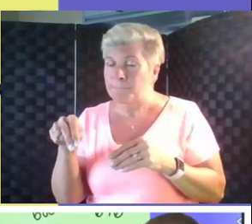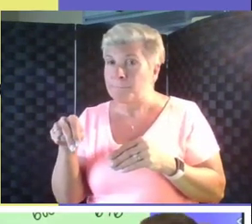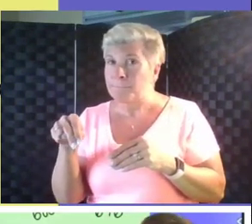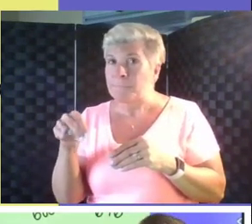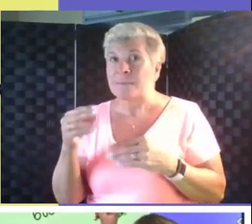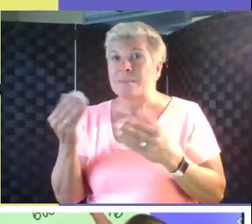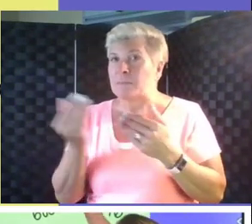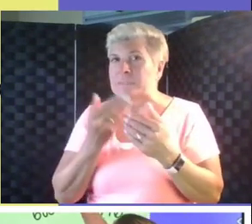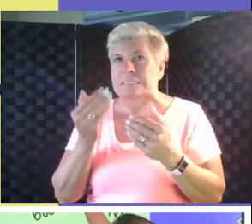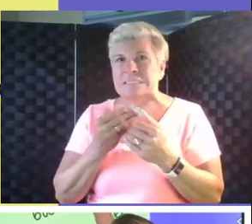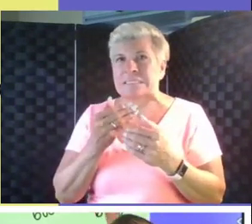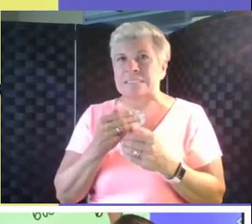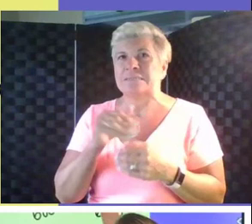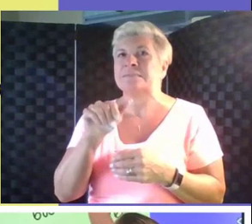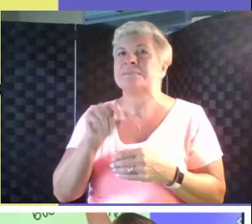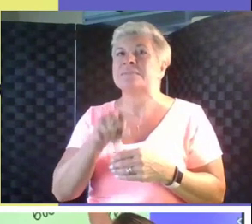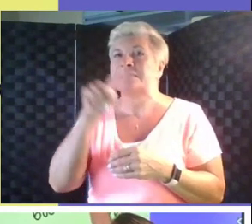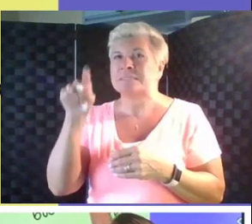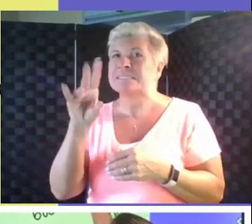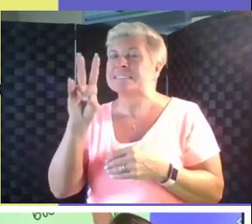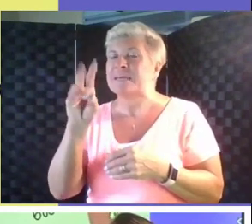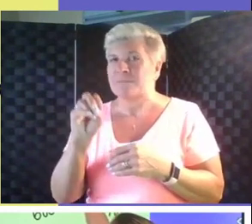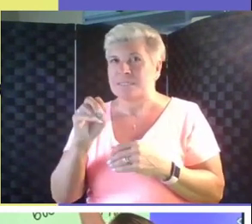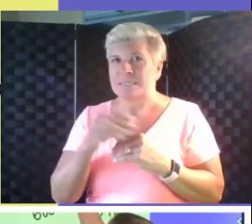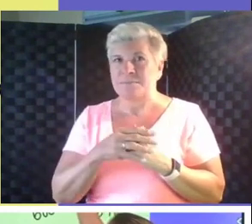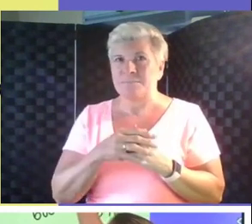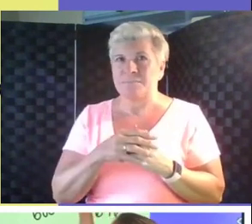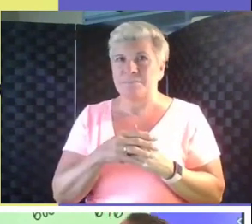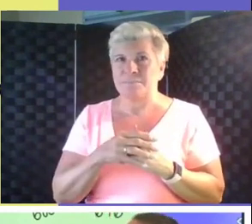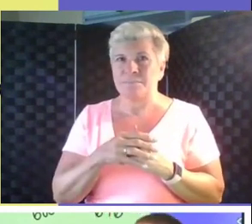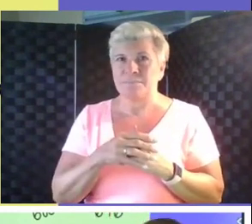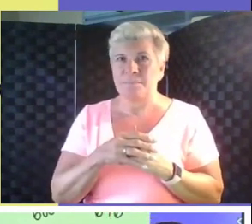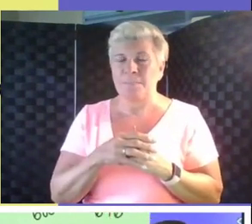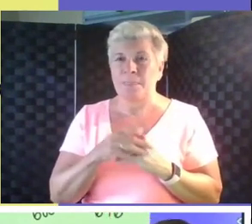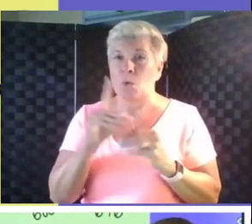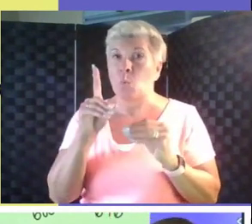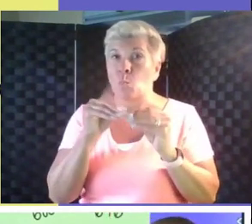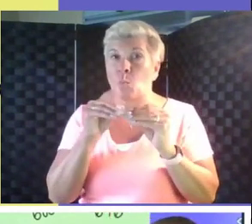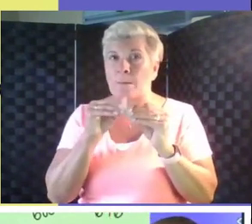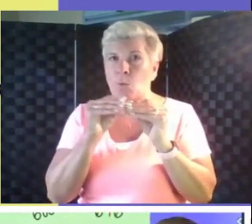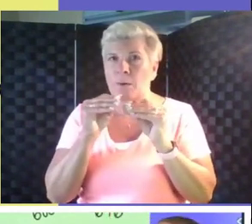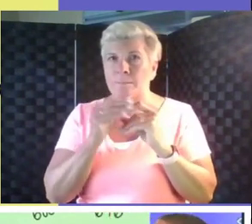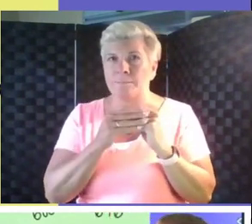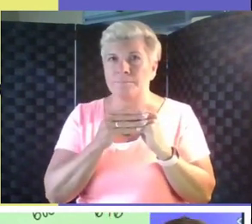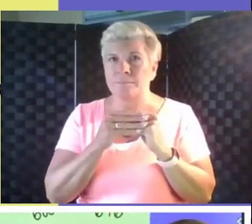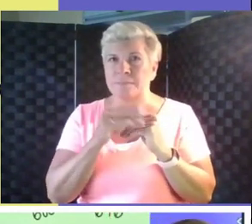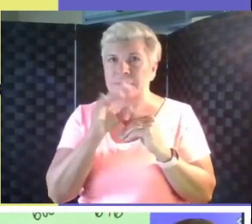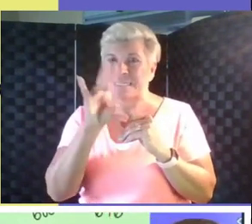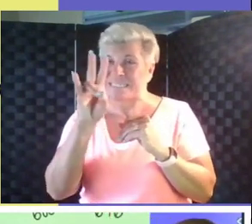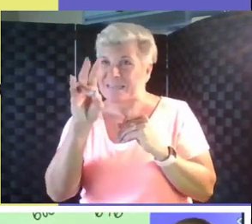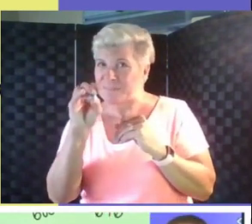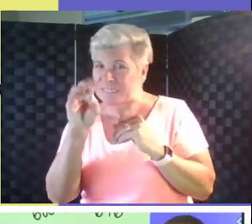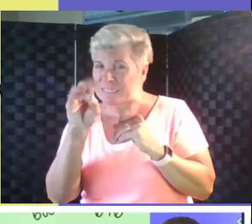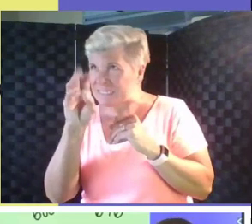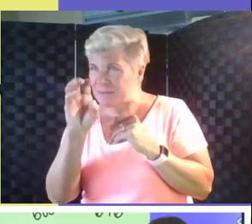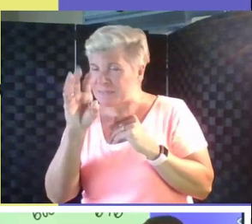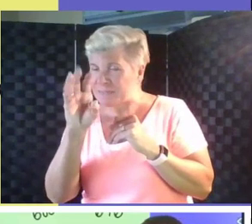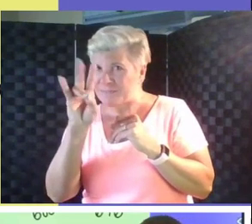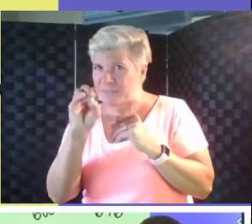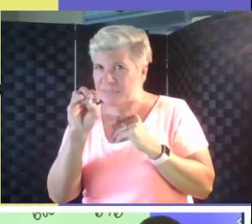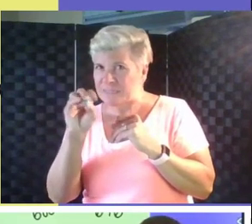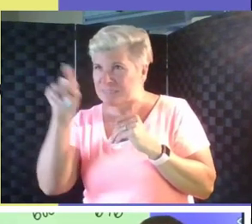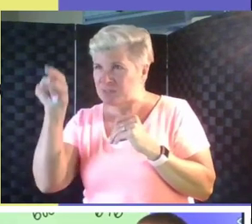Yeah, that was an easy one. I'm going to jump 70. Okay, I've got one more little jump to make. I'm at 670. I have to go